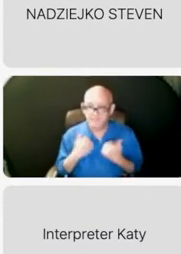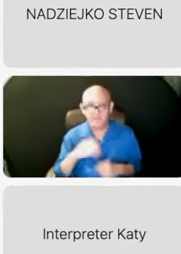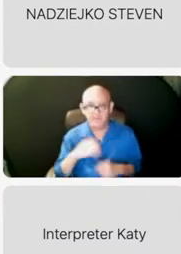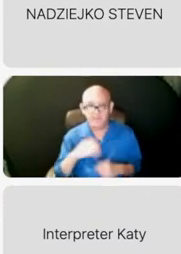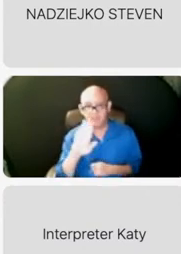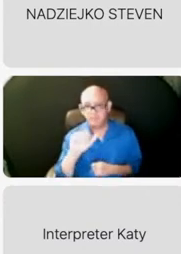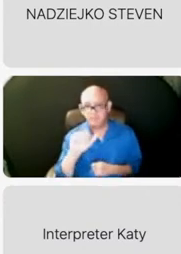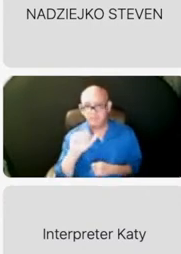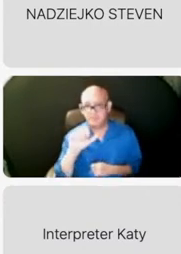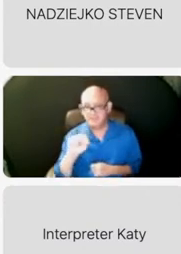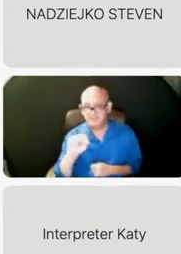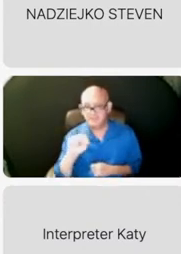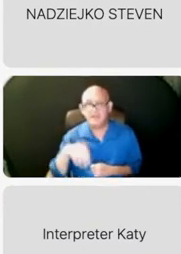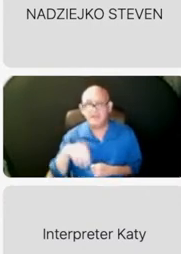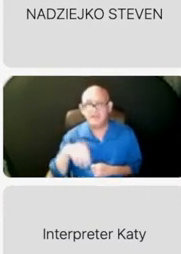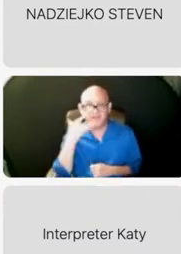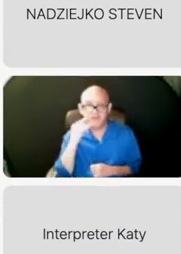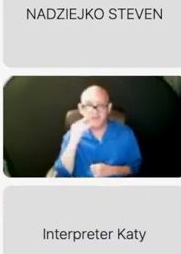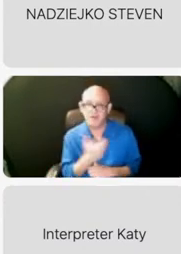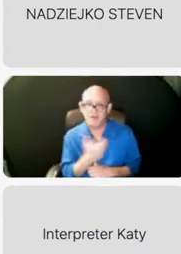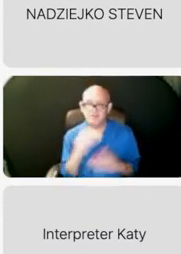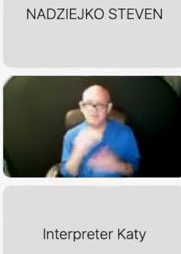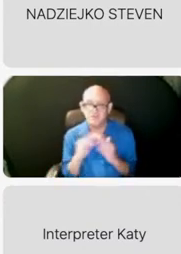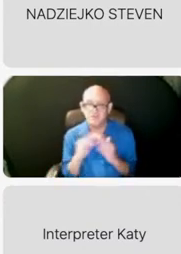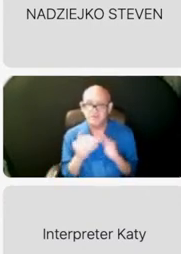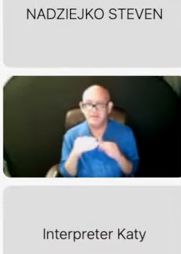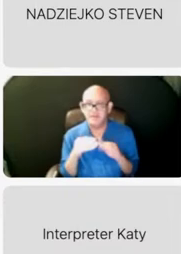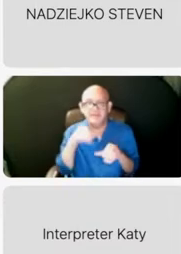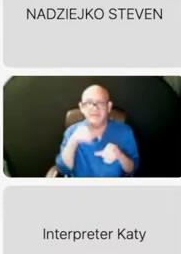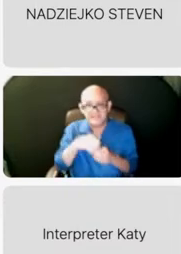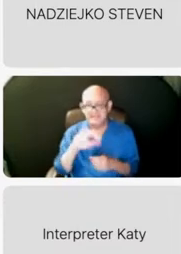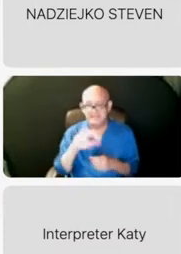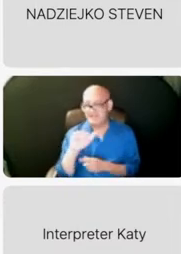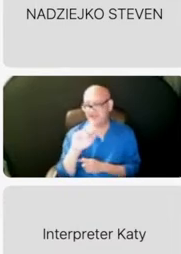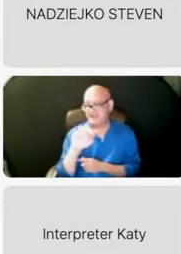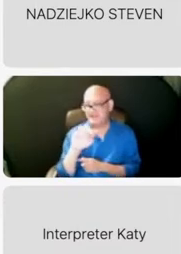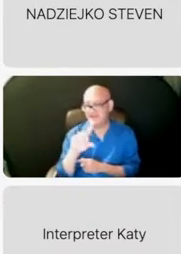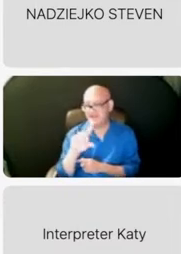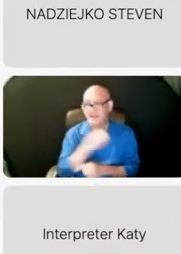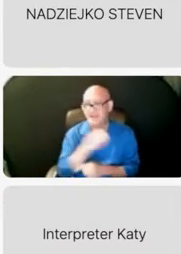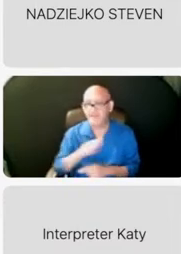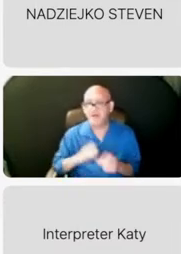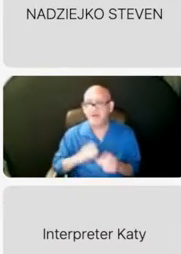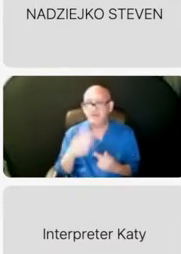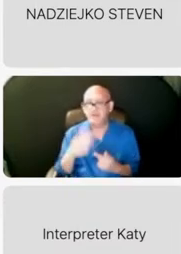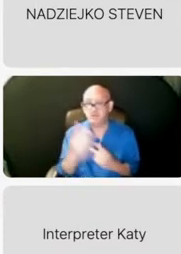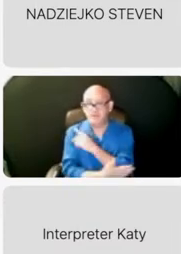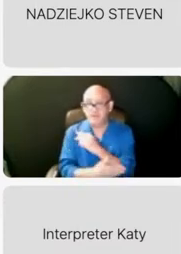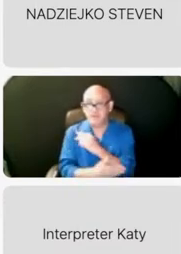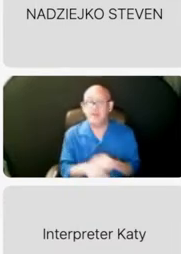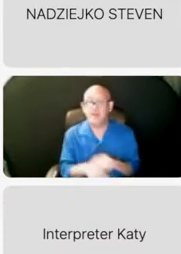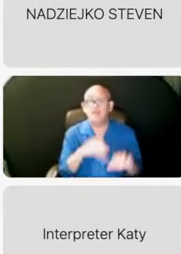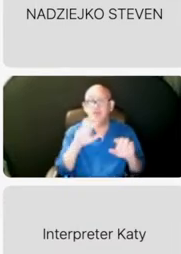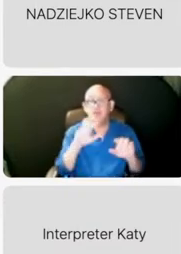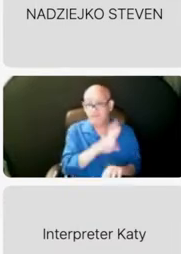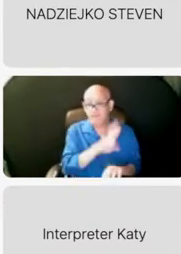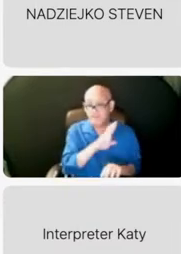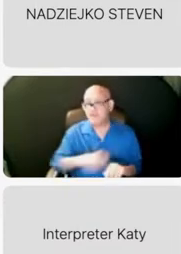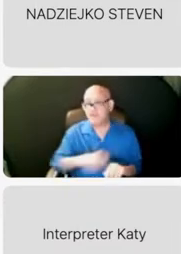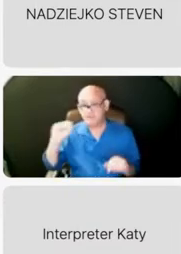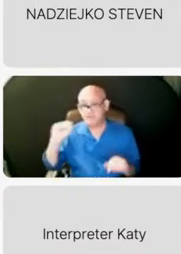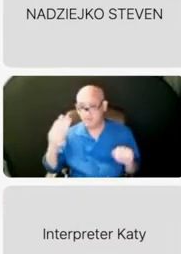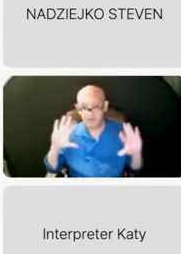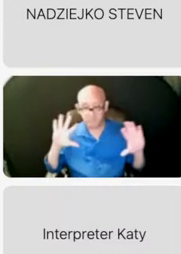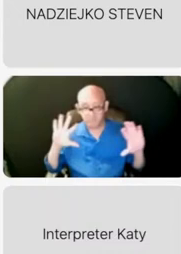communities located in the inland empire which consists of two counties riverside and san bernardino now north america has had the